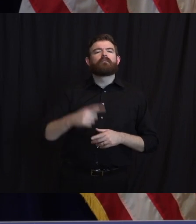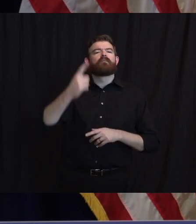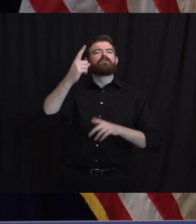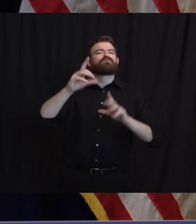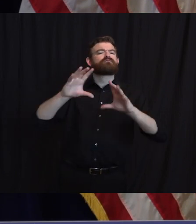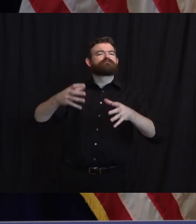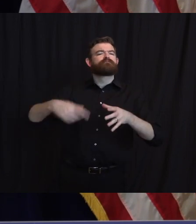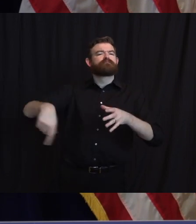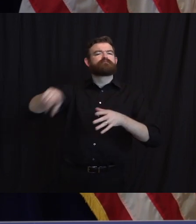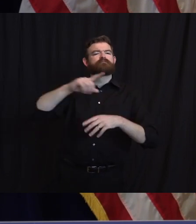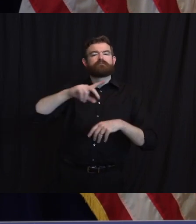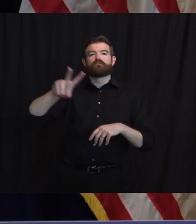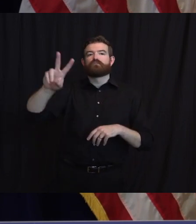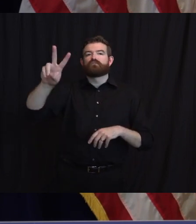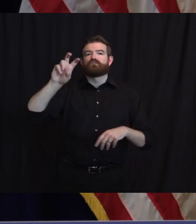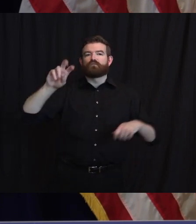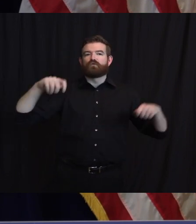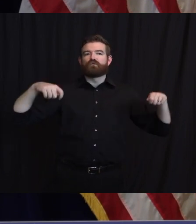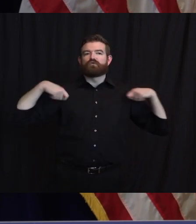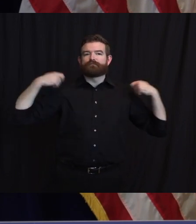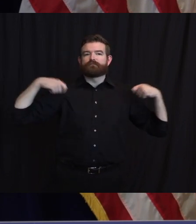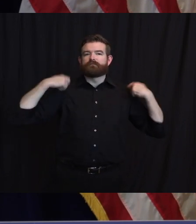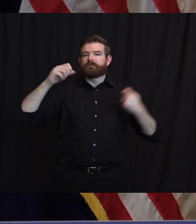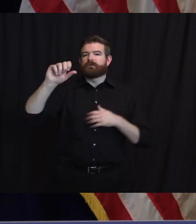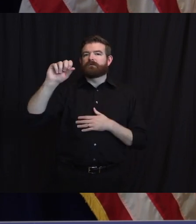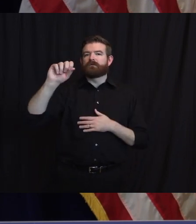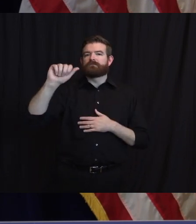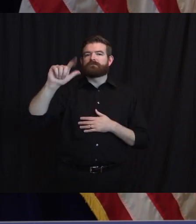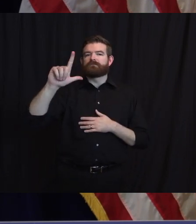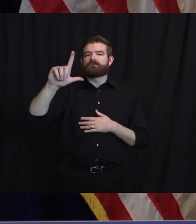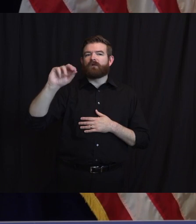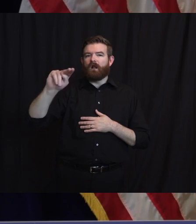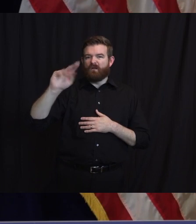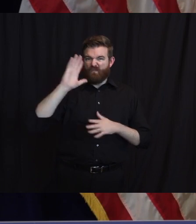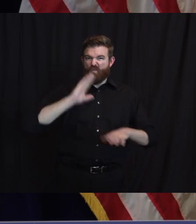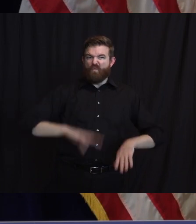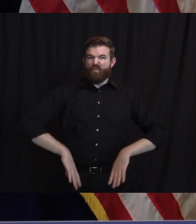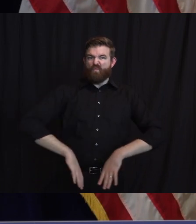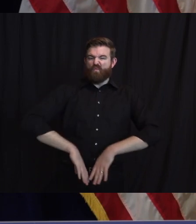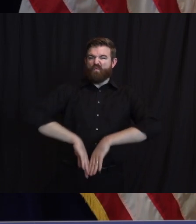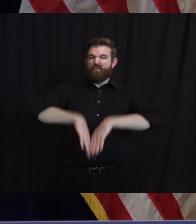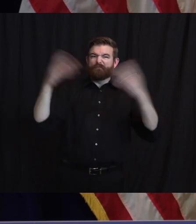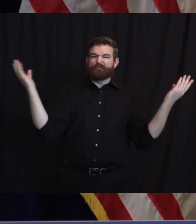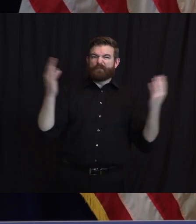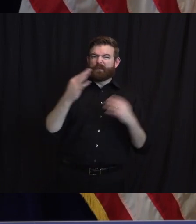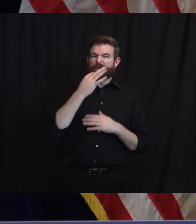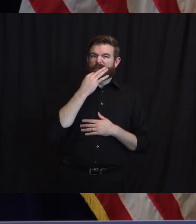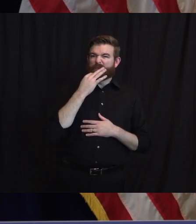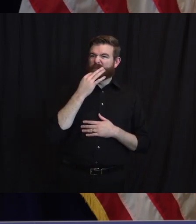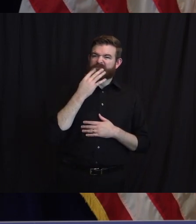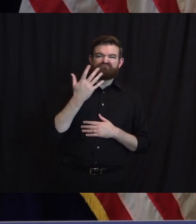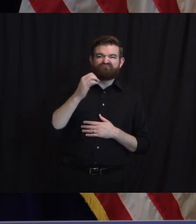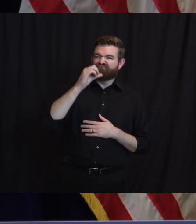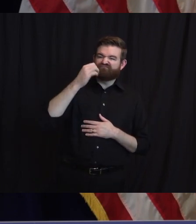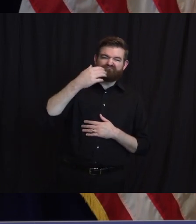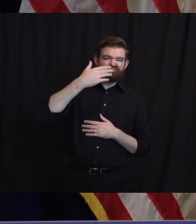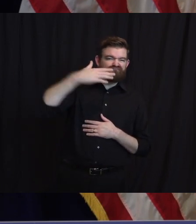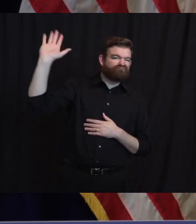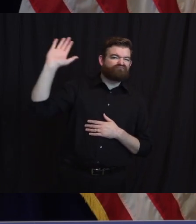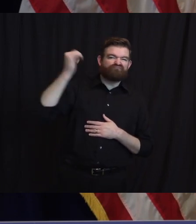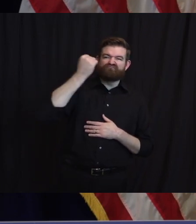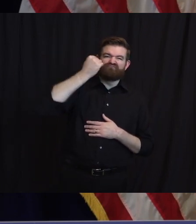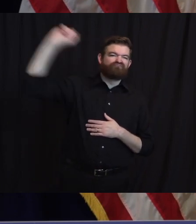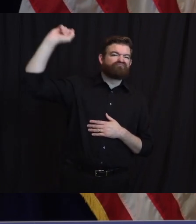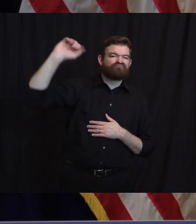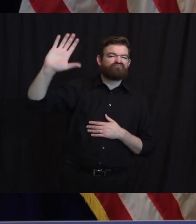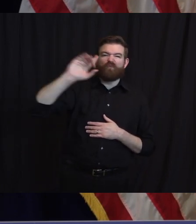gyms say they're going to open June 1st, whether they're allowed to or not. Are you concerned that this could sort of spark other businesses